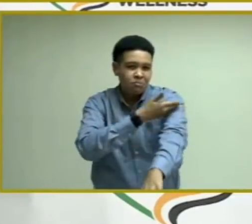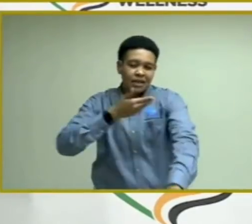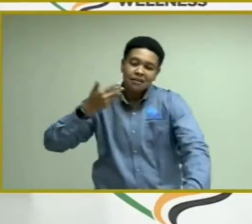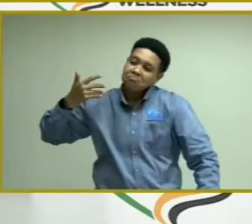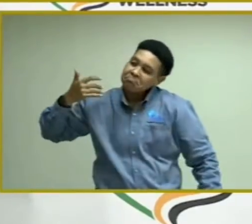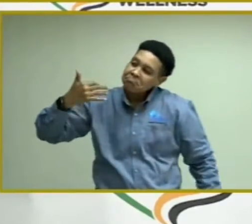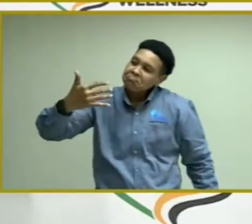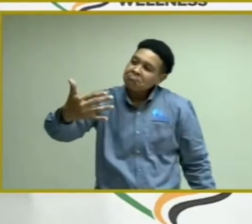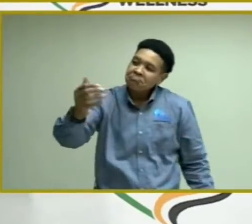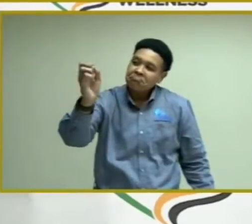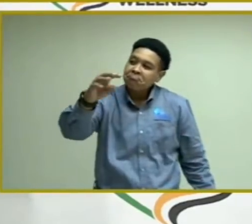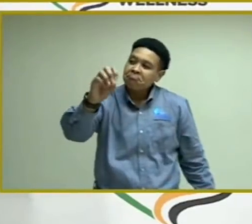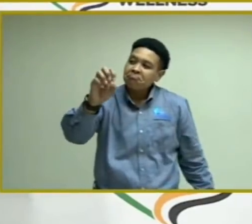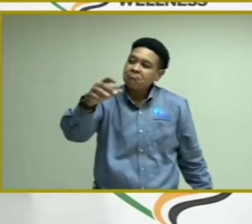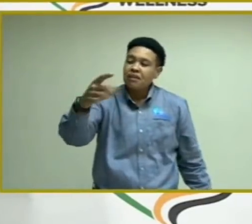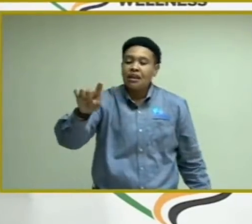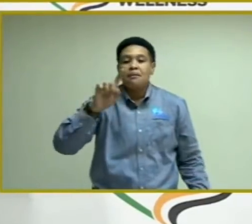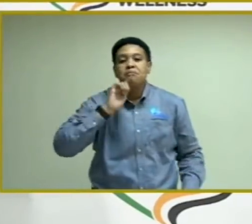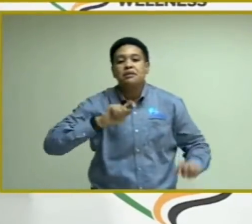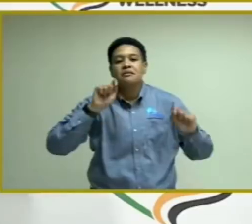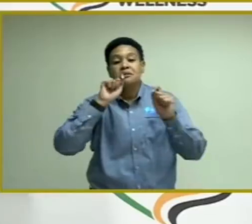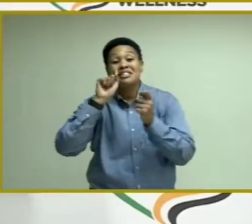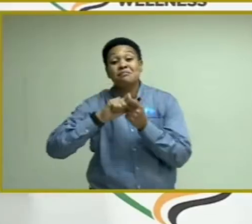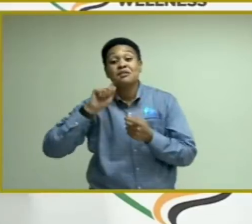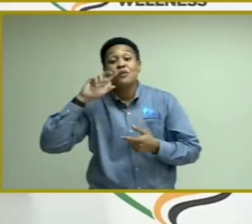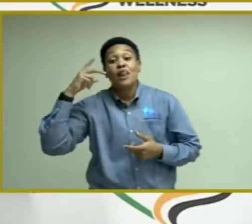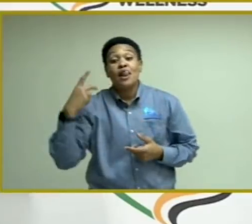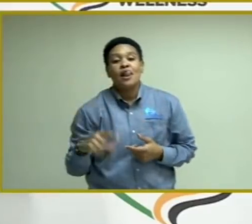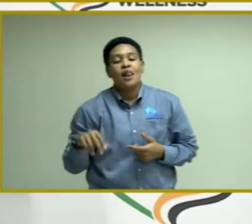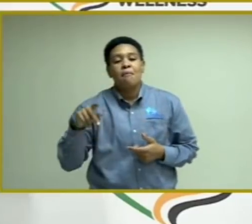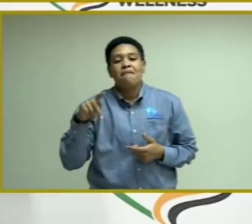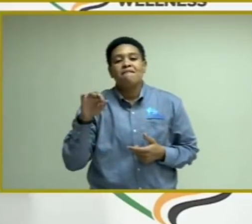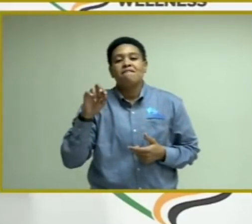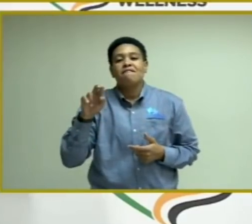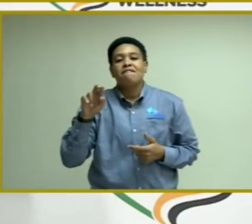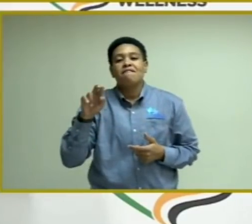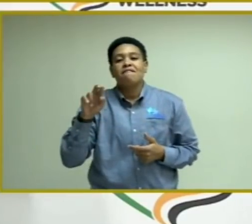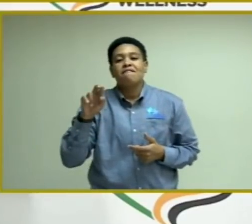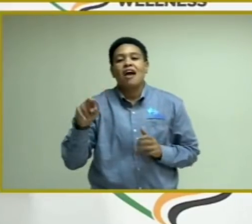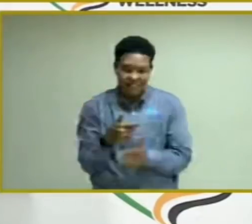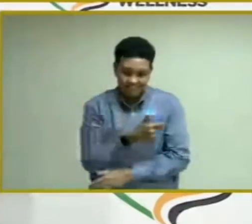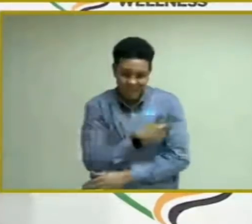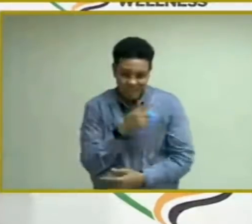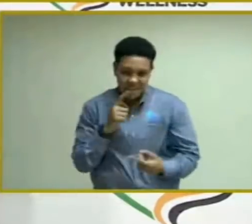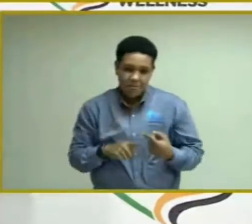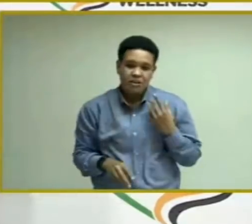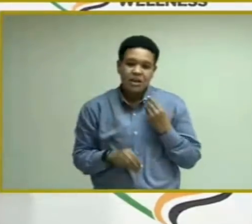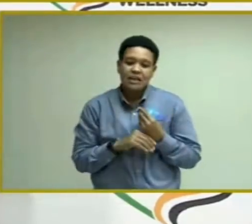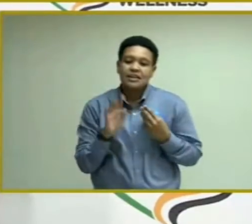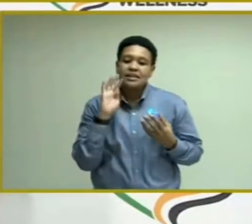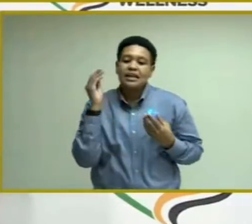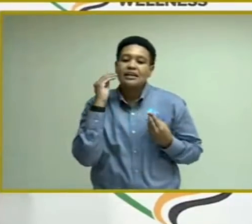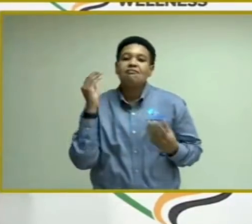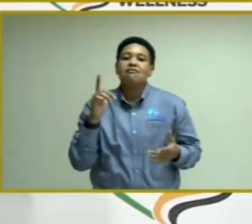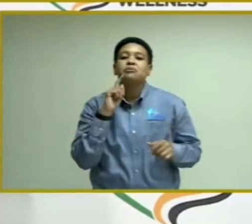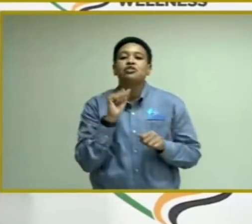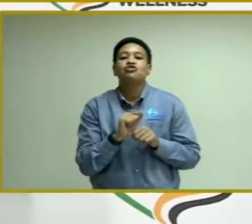to come, particularly with the arrival of the Pfizer vaccine and the information that is